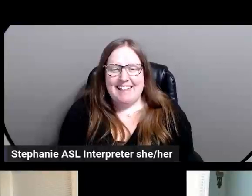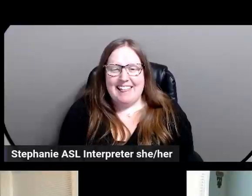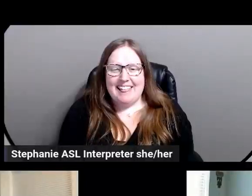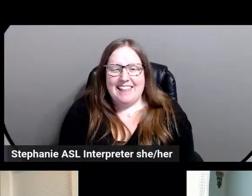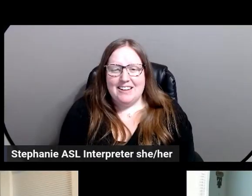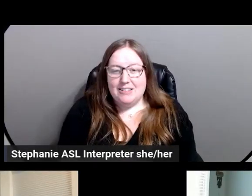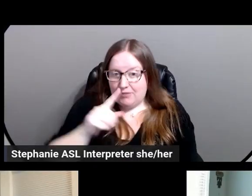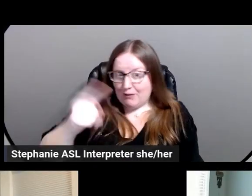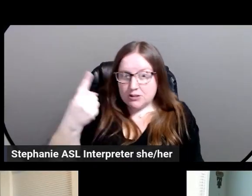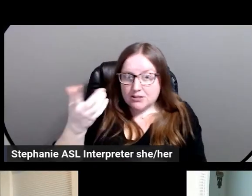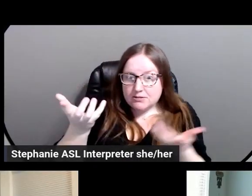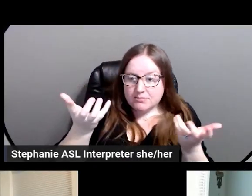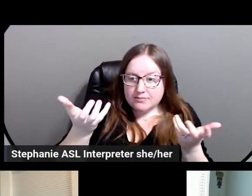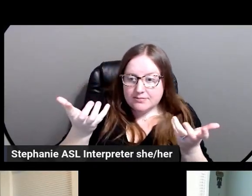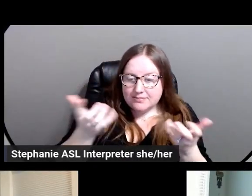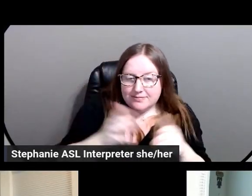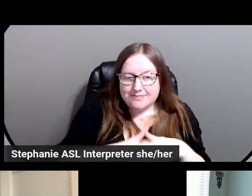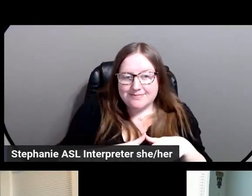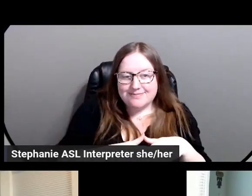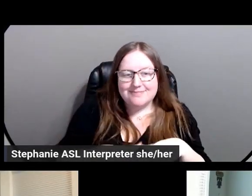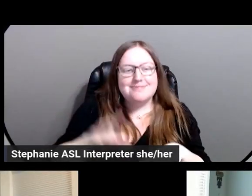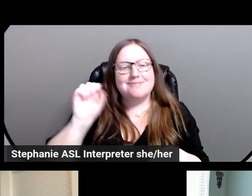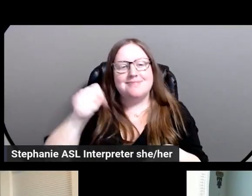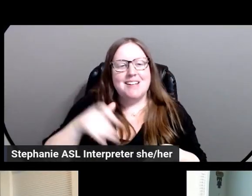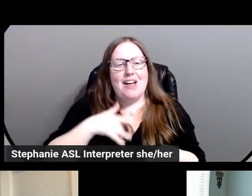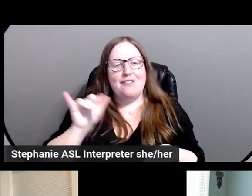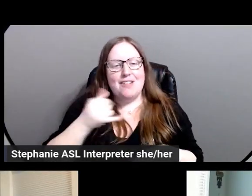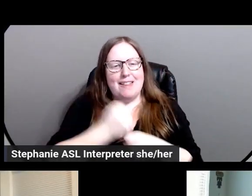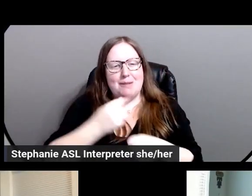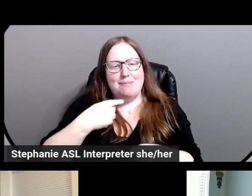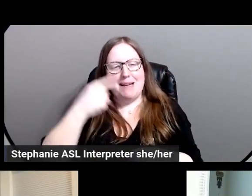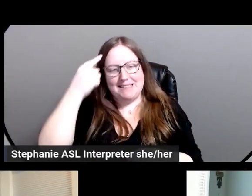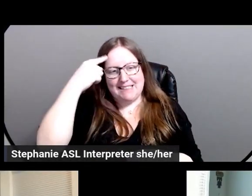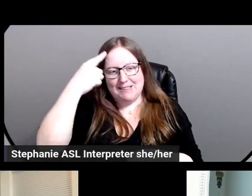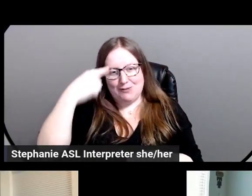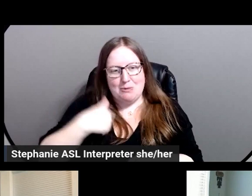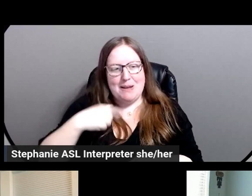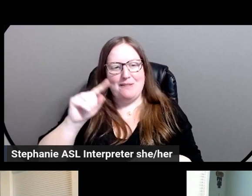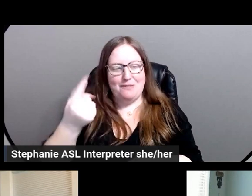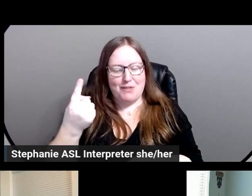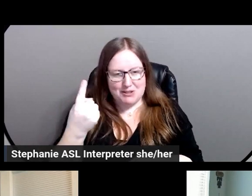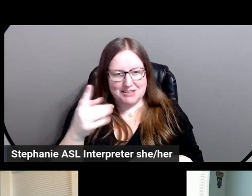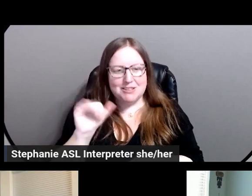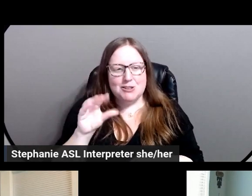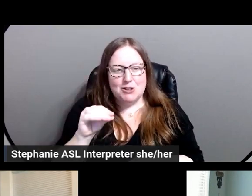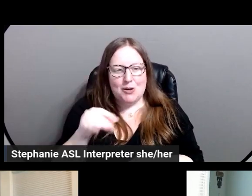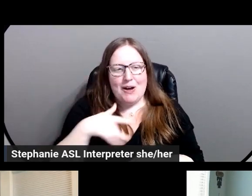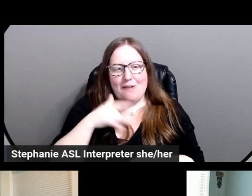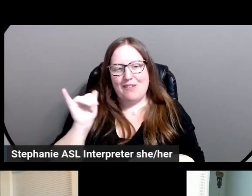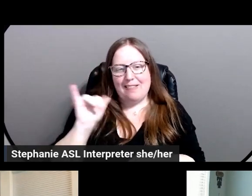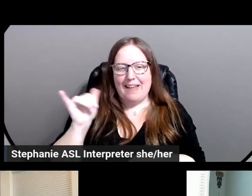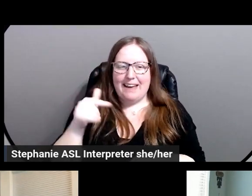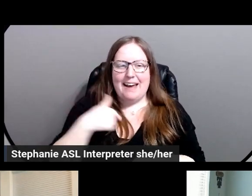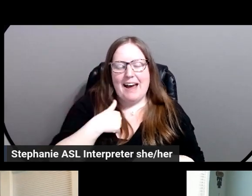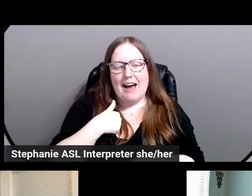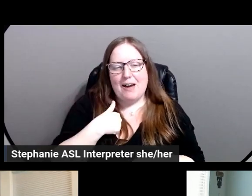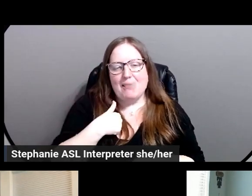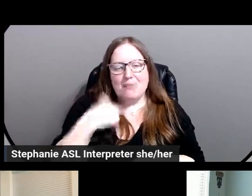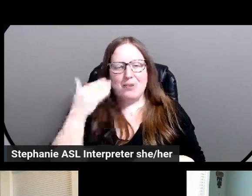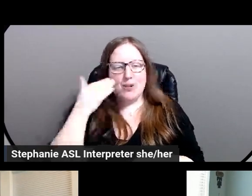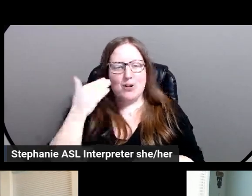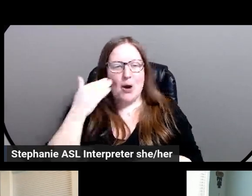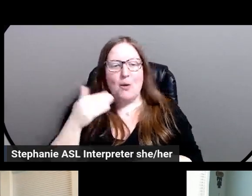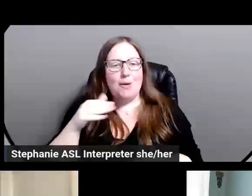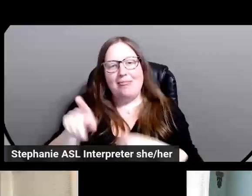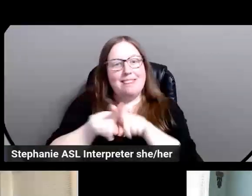You go first, Jen. Yeah, I feel like it makes sense for me to go first. So I feel like I'm the star of the